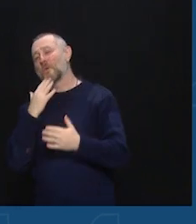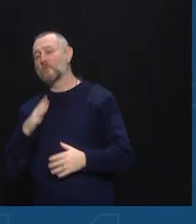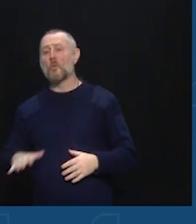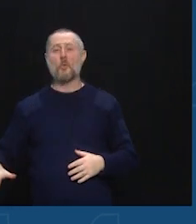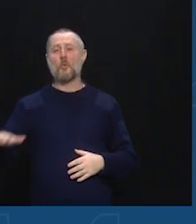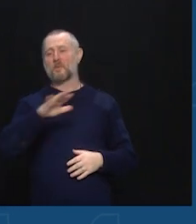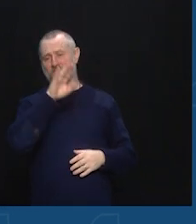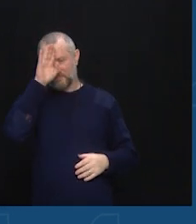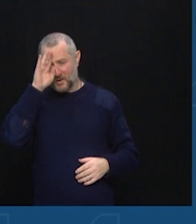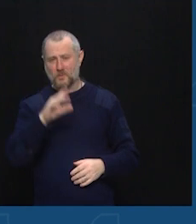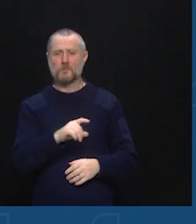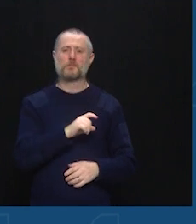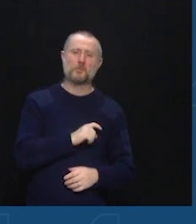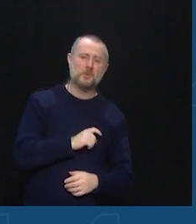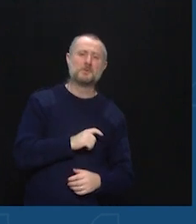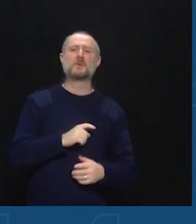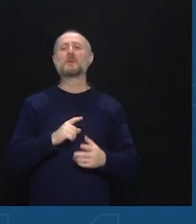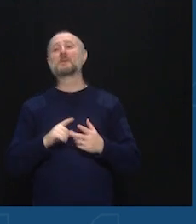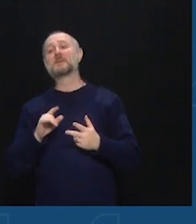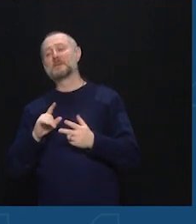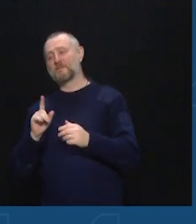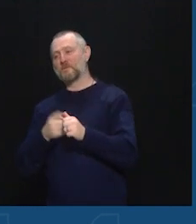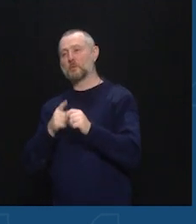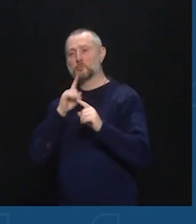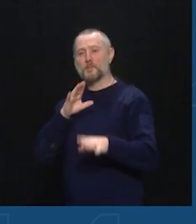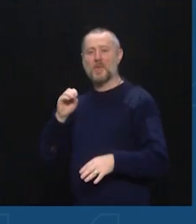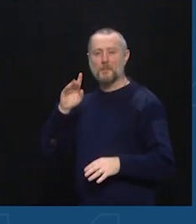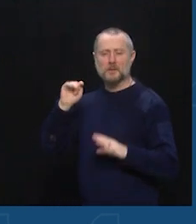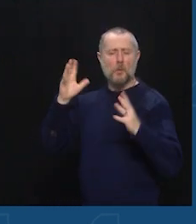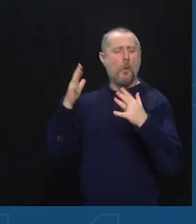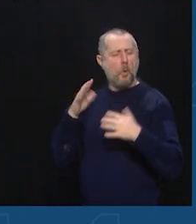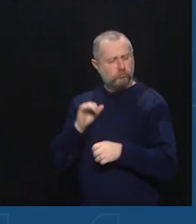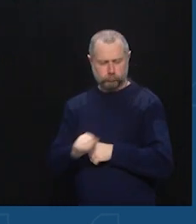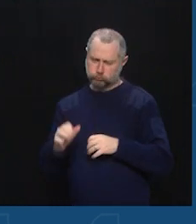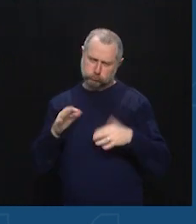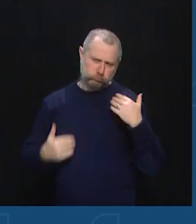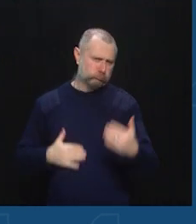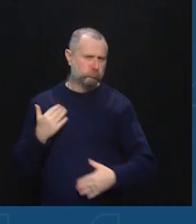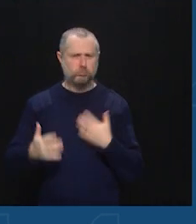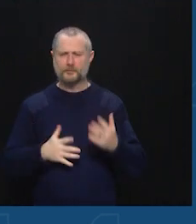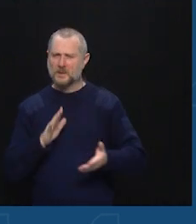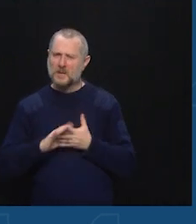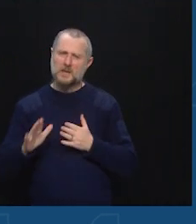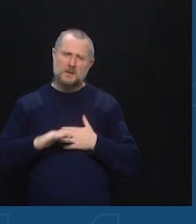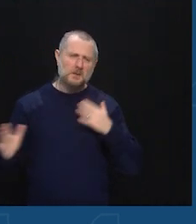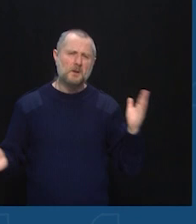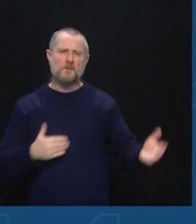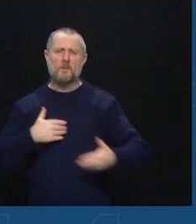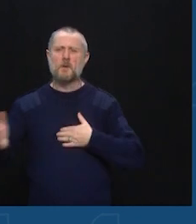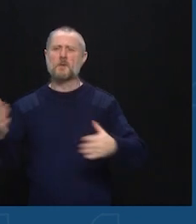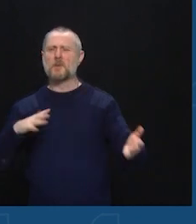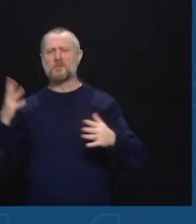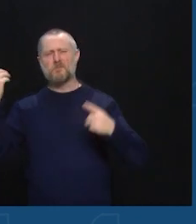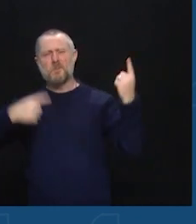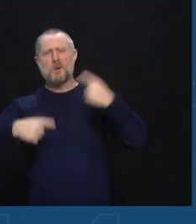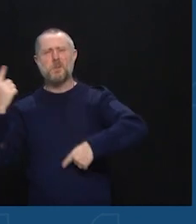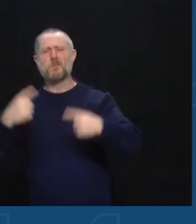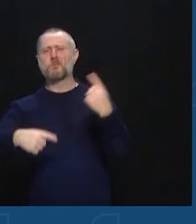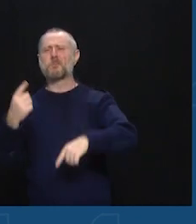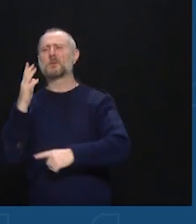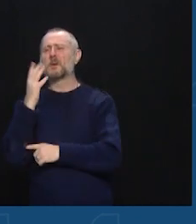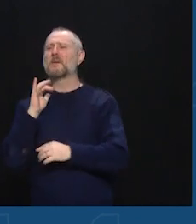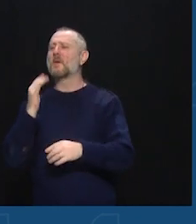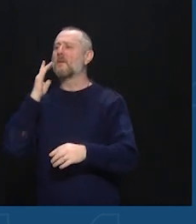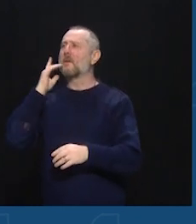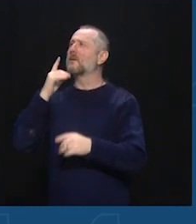who have been out there working in these dangerous conditions to be able to clear the path for our utility crews to